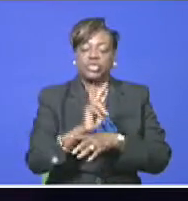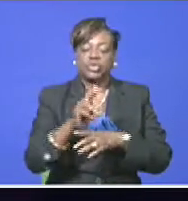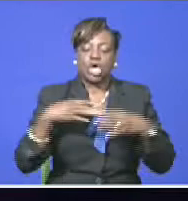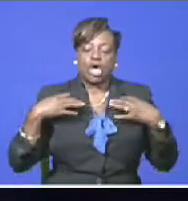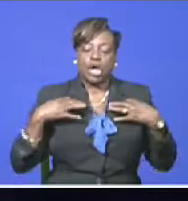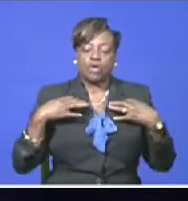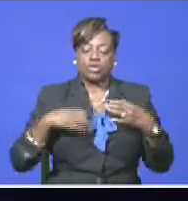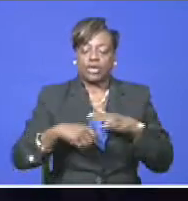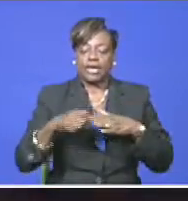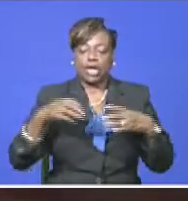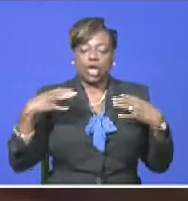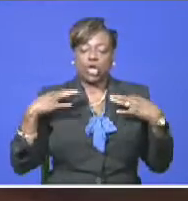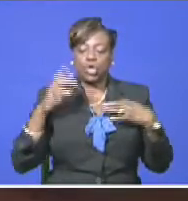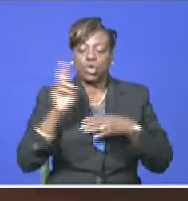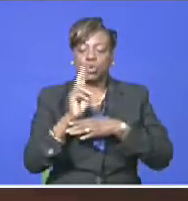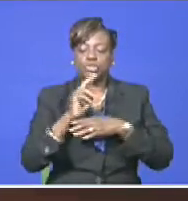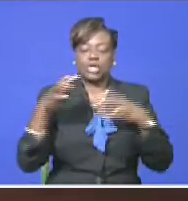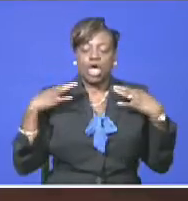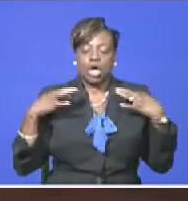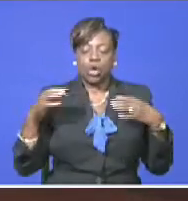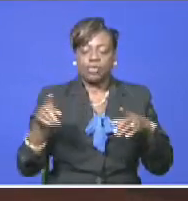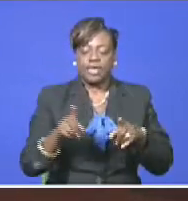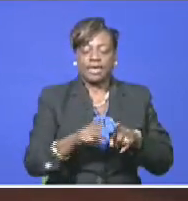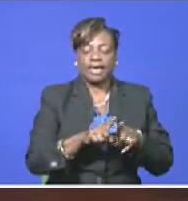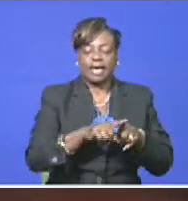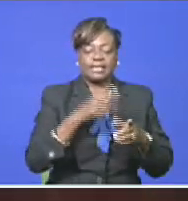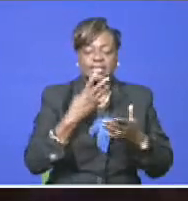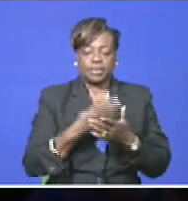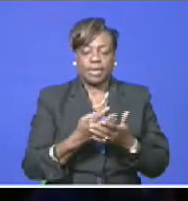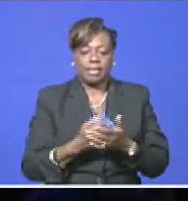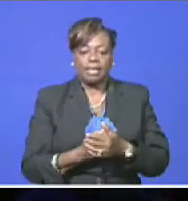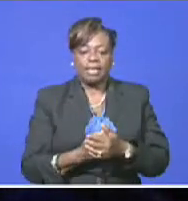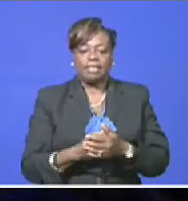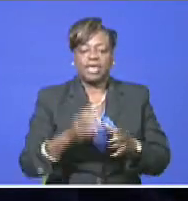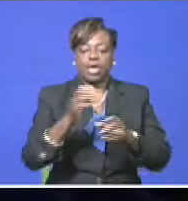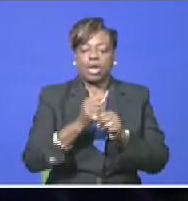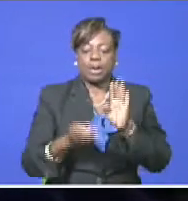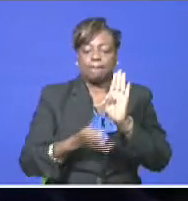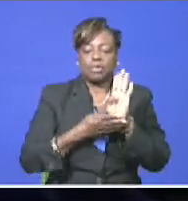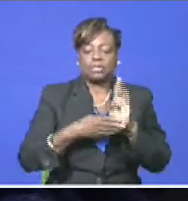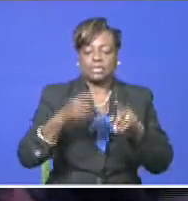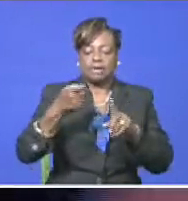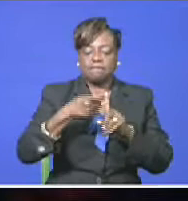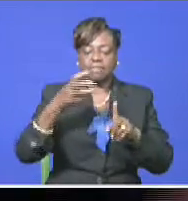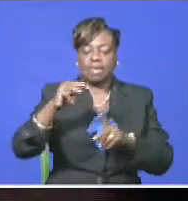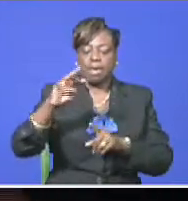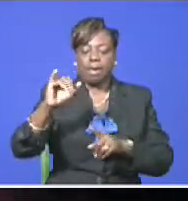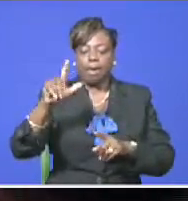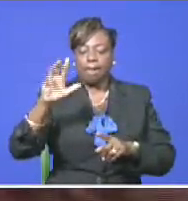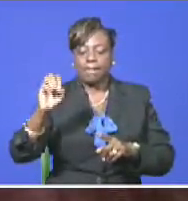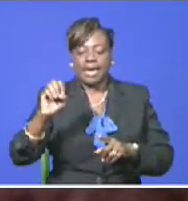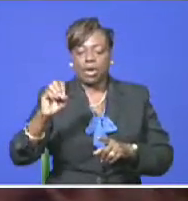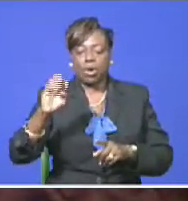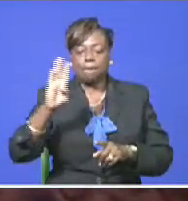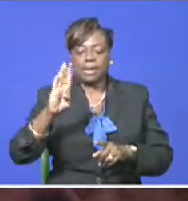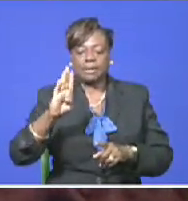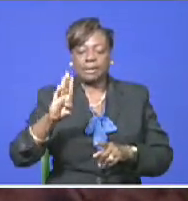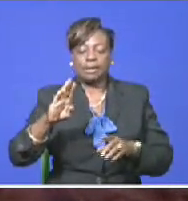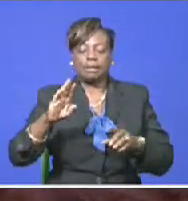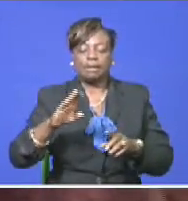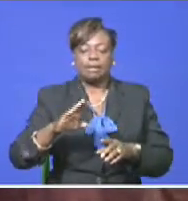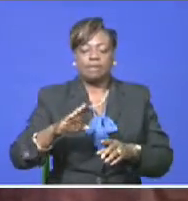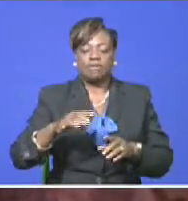most, especially during this Yuletide season. They also received a boost from the Milo Butler Company with a donation. The event